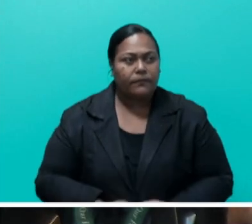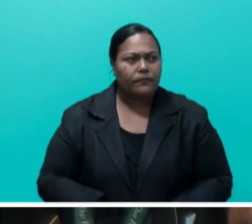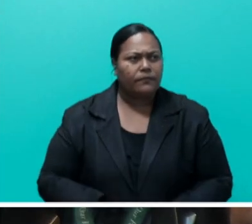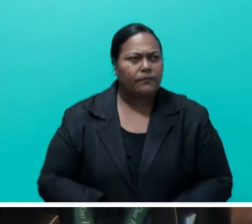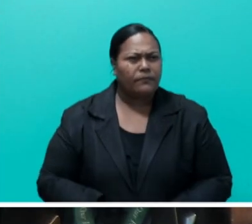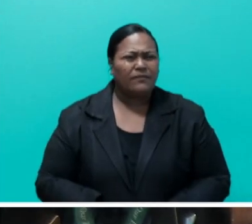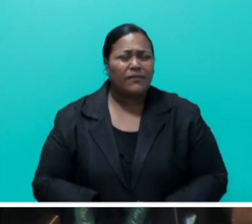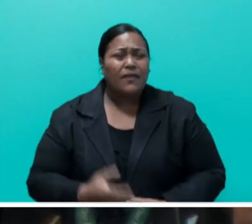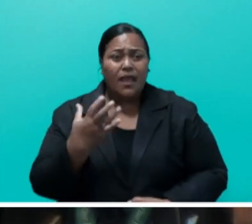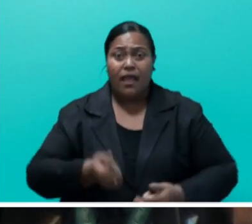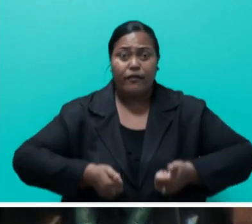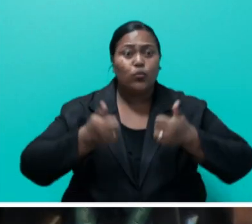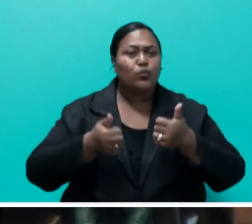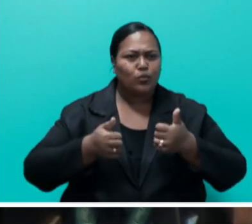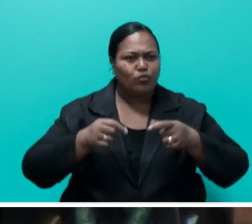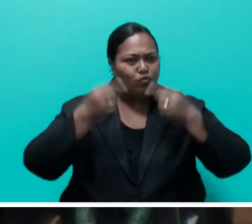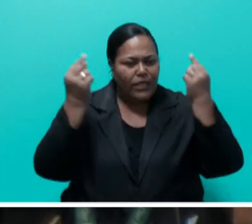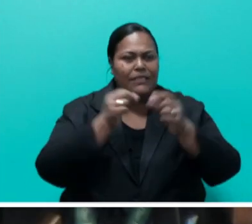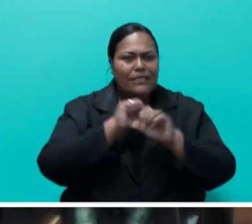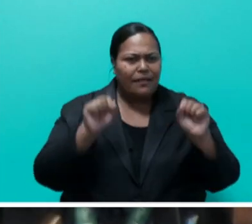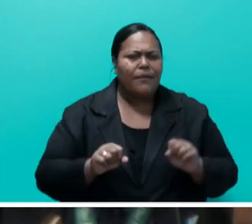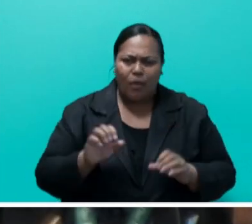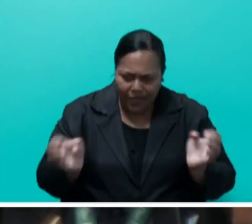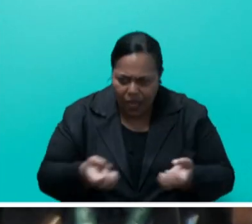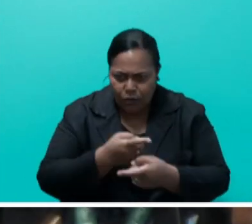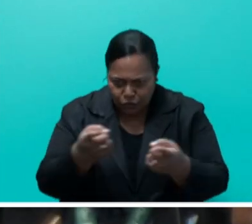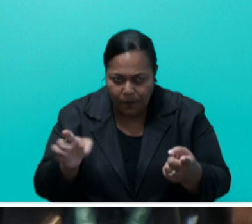actually have a great system out there, and I would encourage every member.